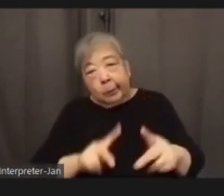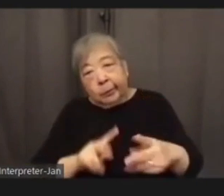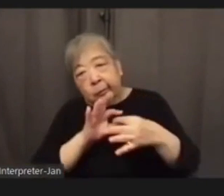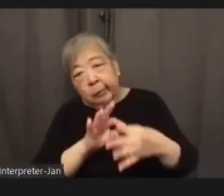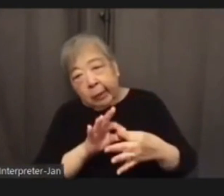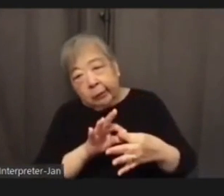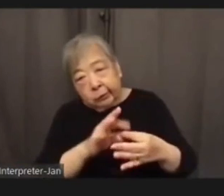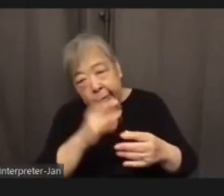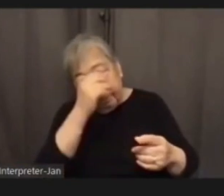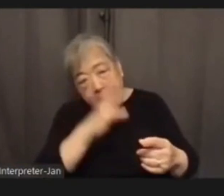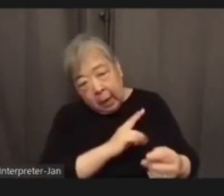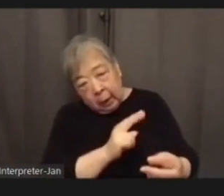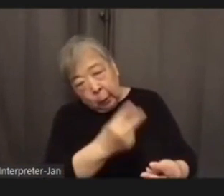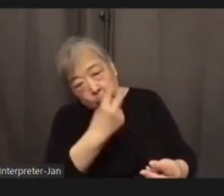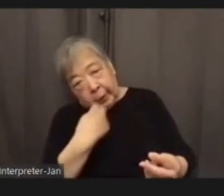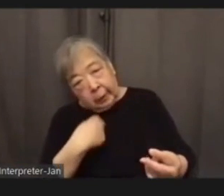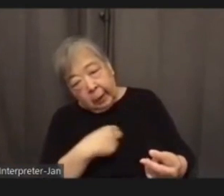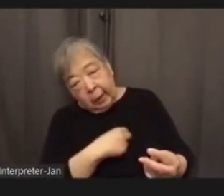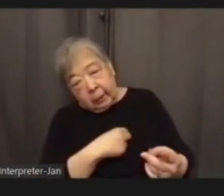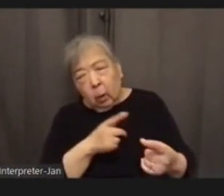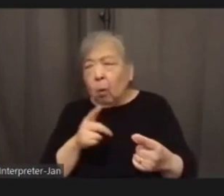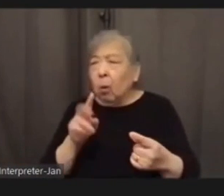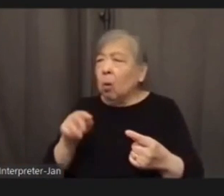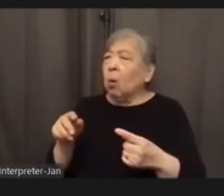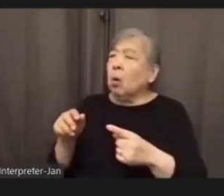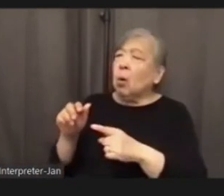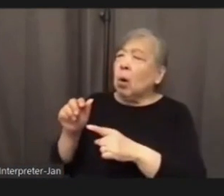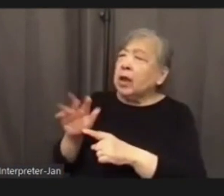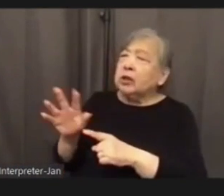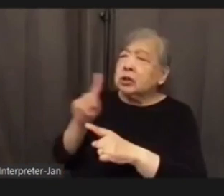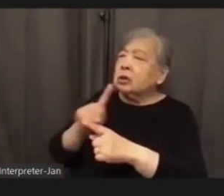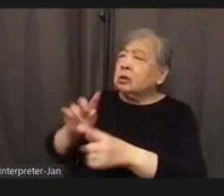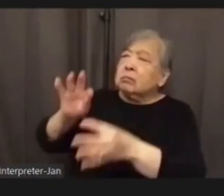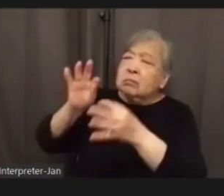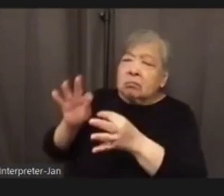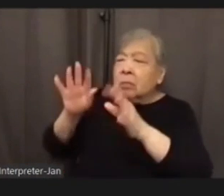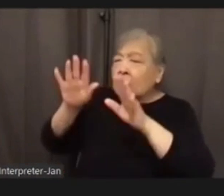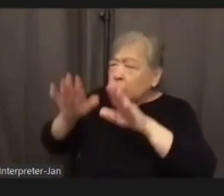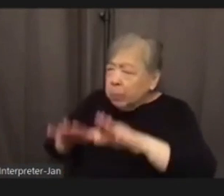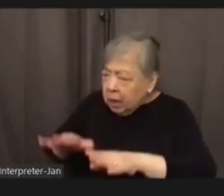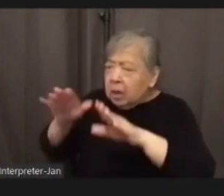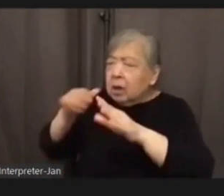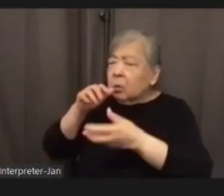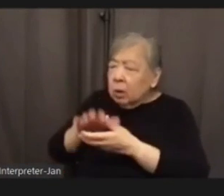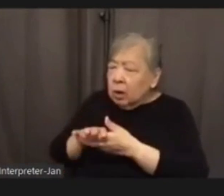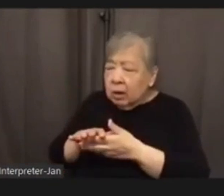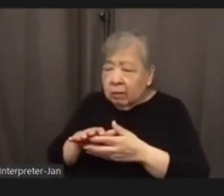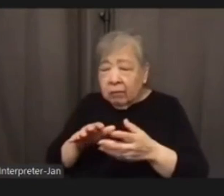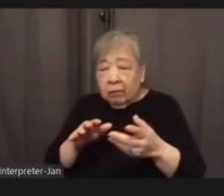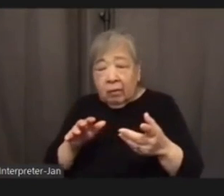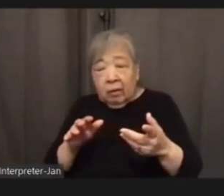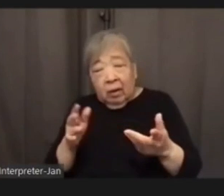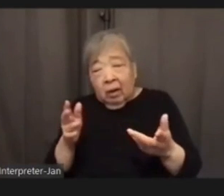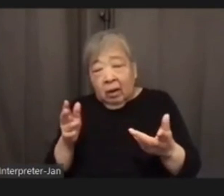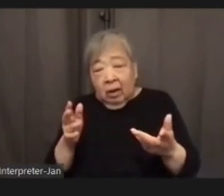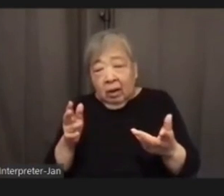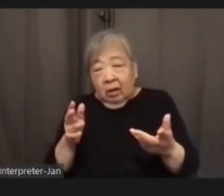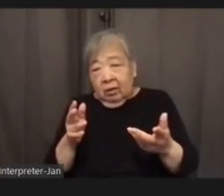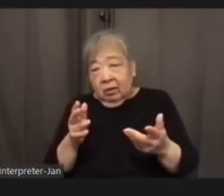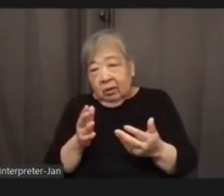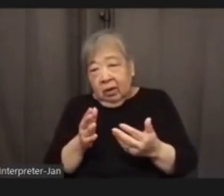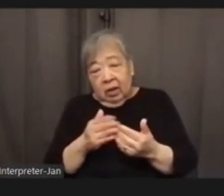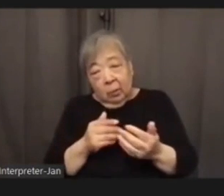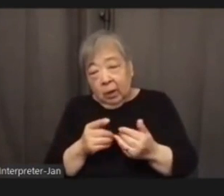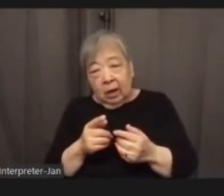us as the perfect, you know, obsequious wife or whatever, you know. Anyway, I saw